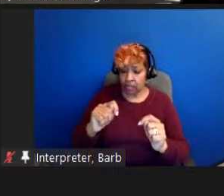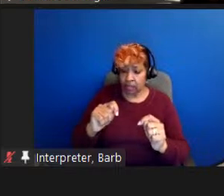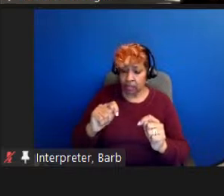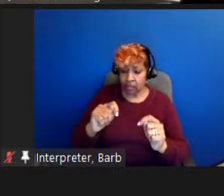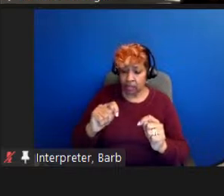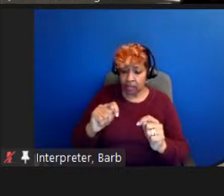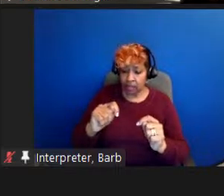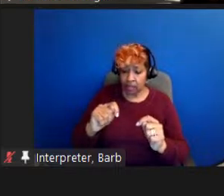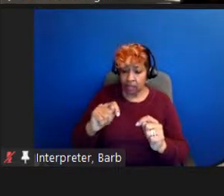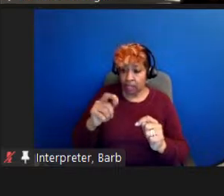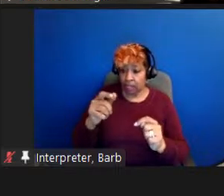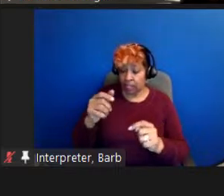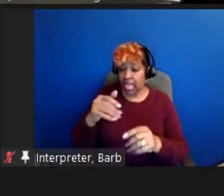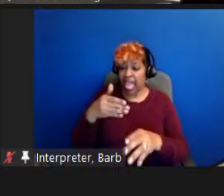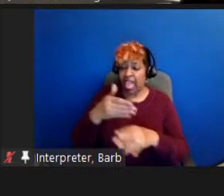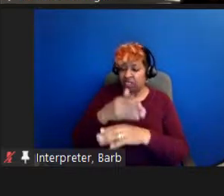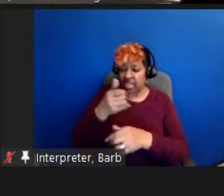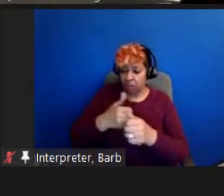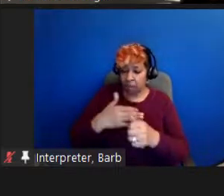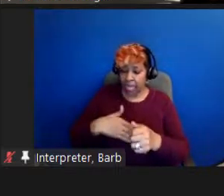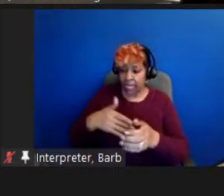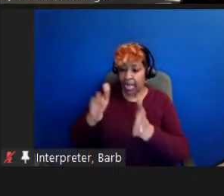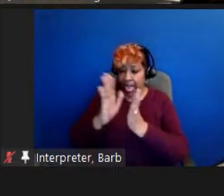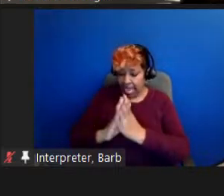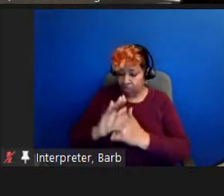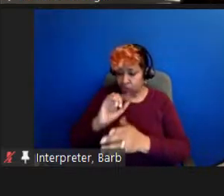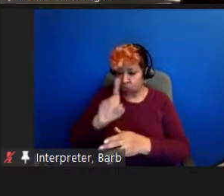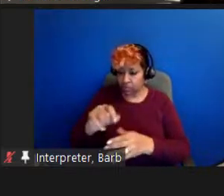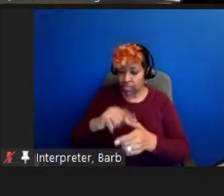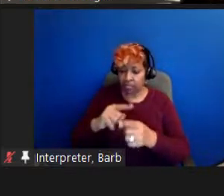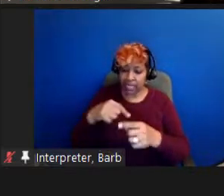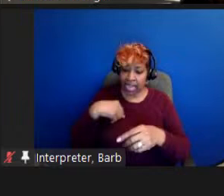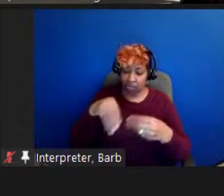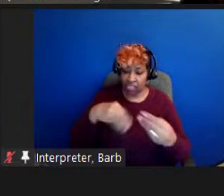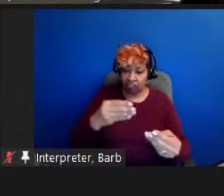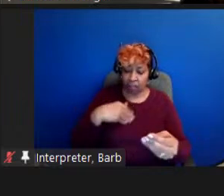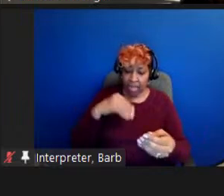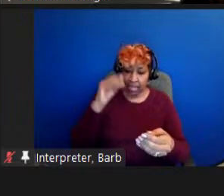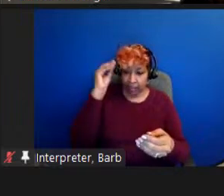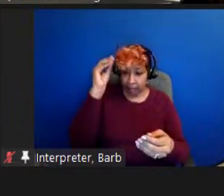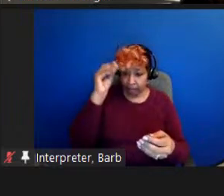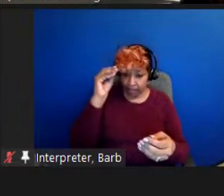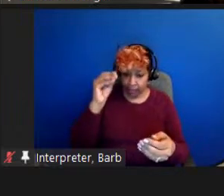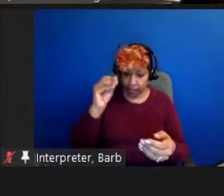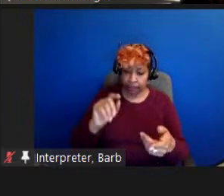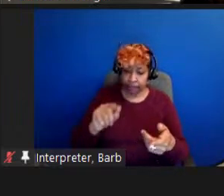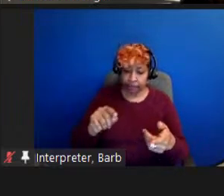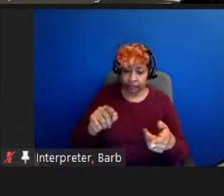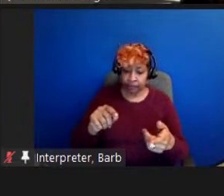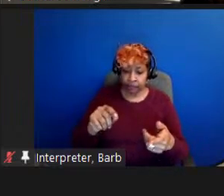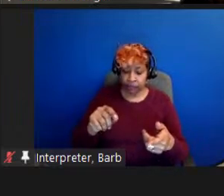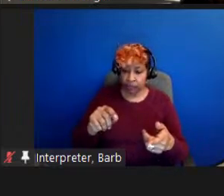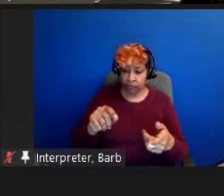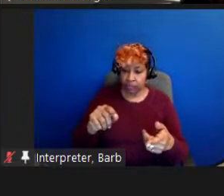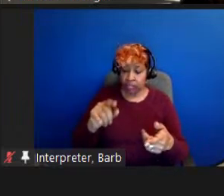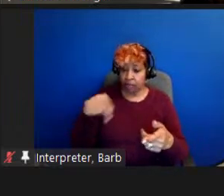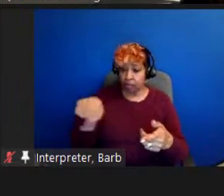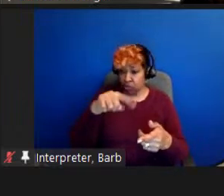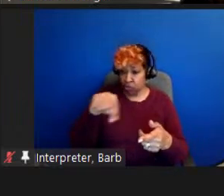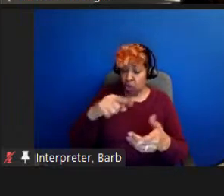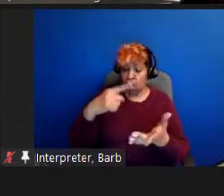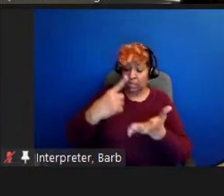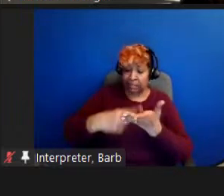questions, and then you can ask for our feedback. yeah. Have you all discussed